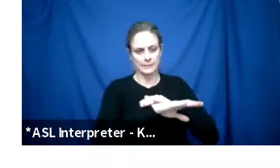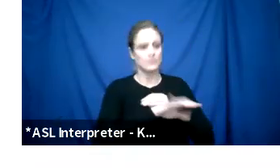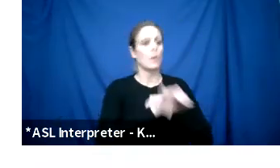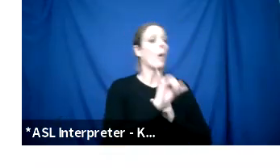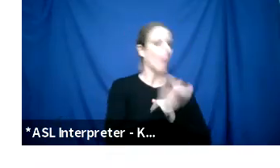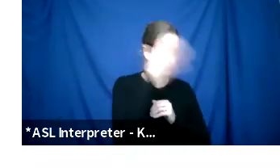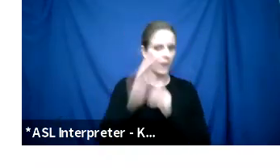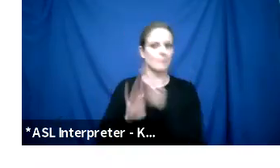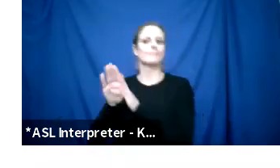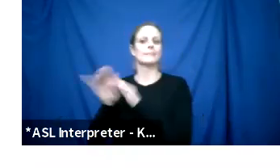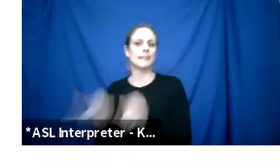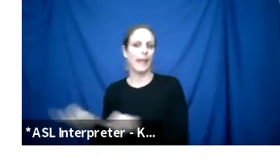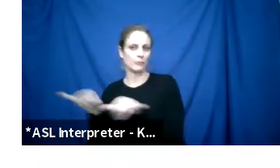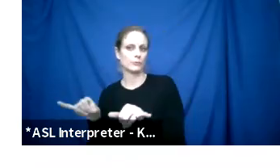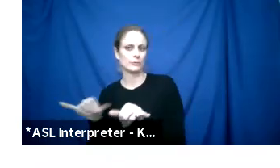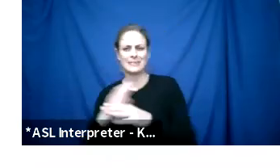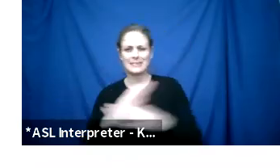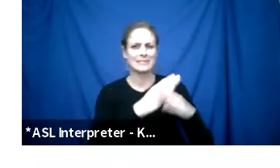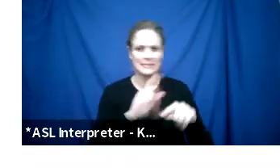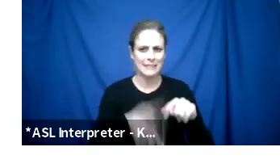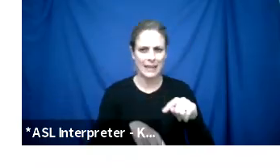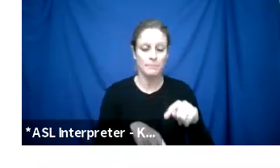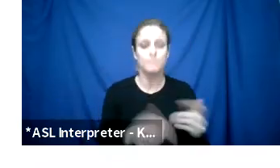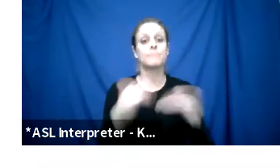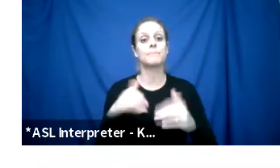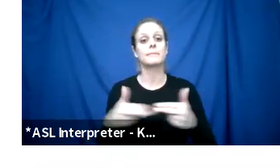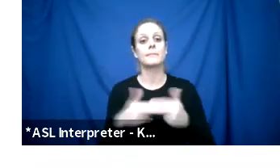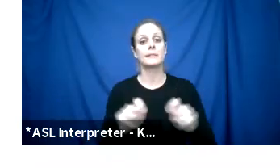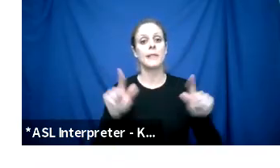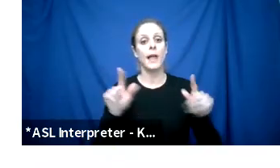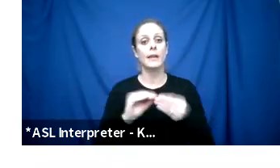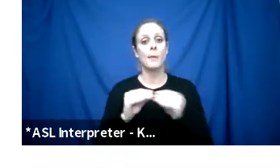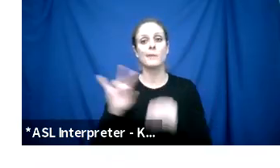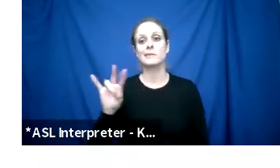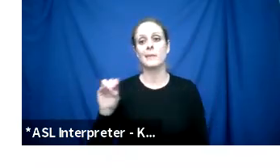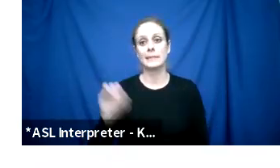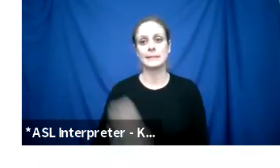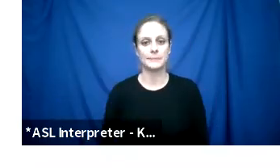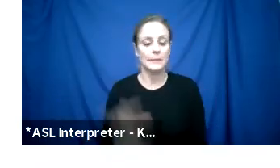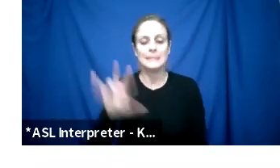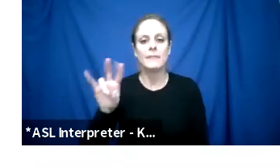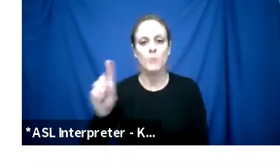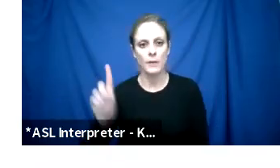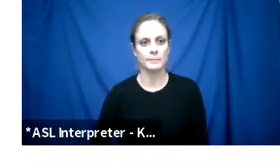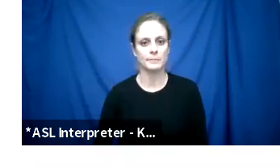certain way. Okay, so let's move on to the next slide, slide number 71.